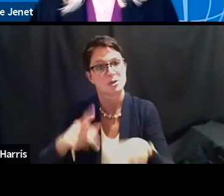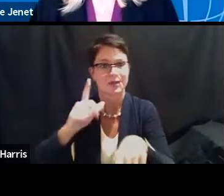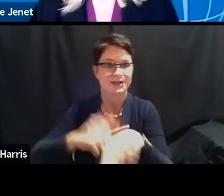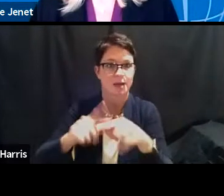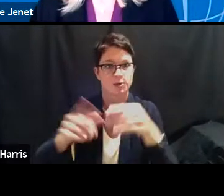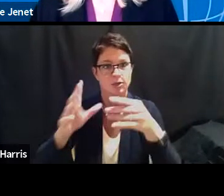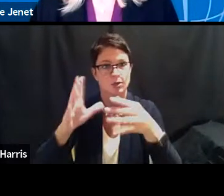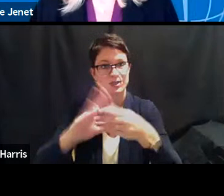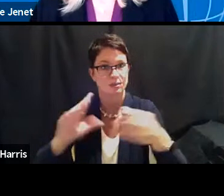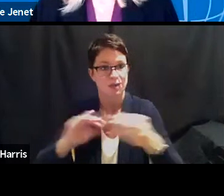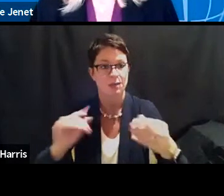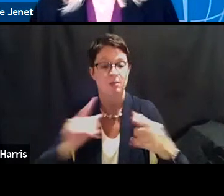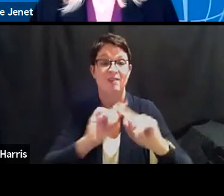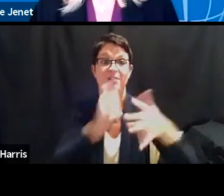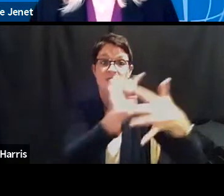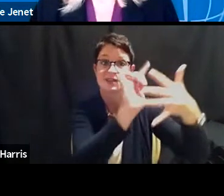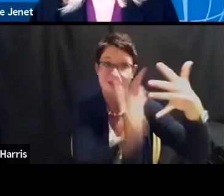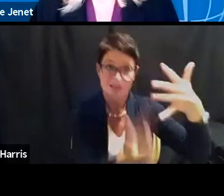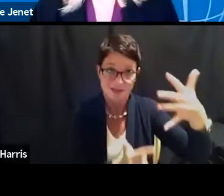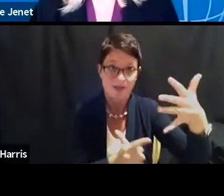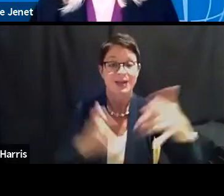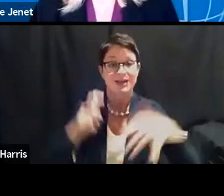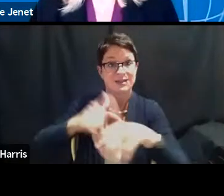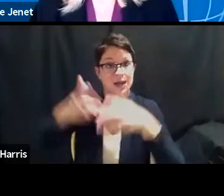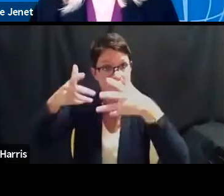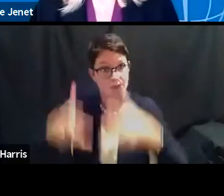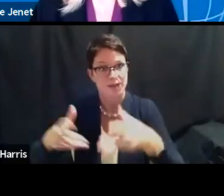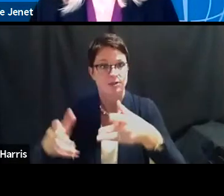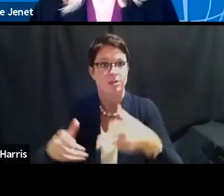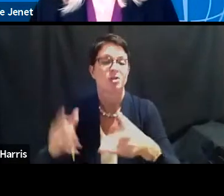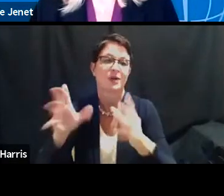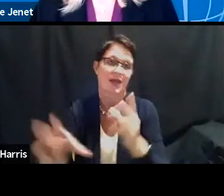after everyone else desiring to speak has spoken.